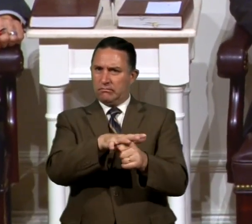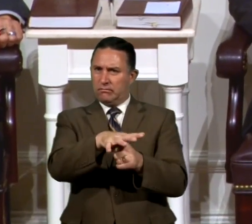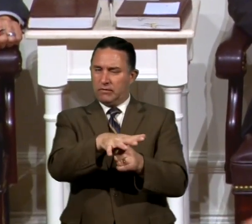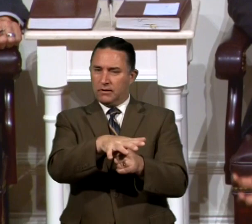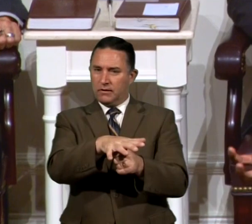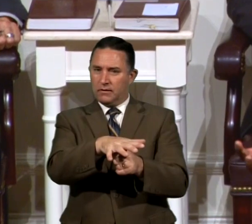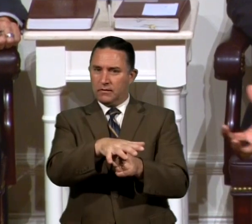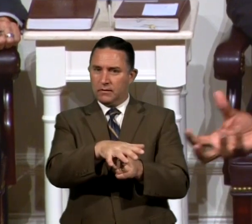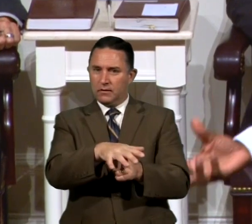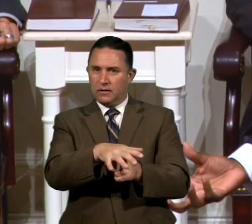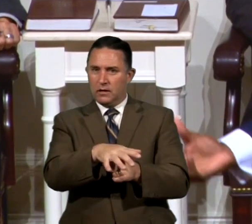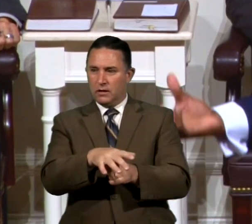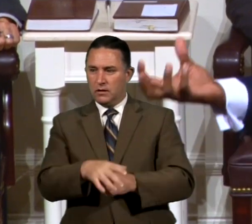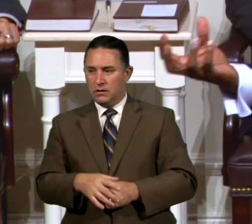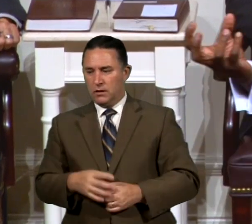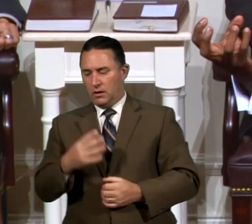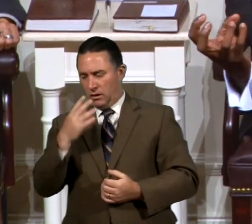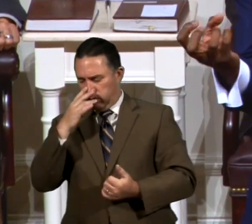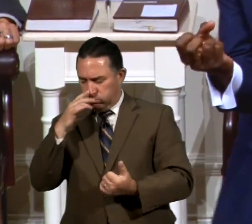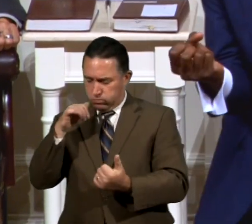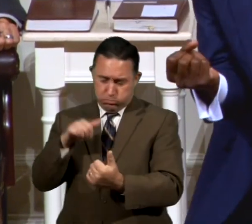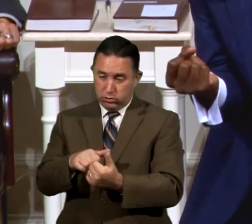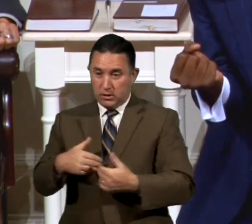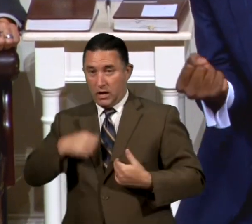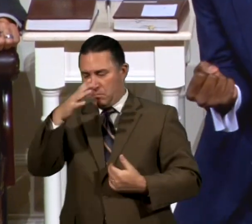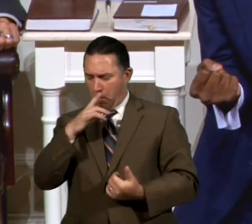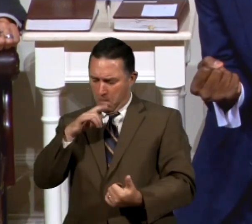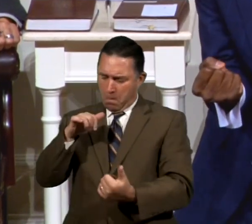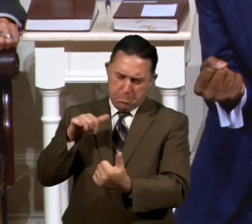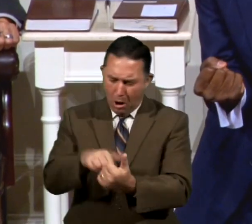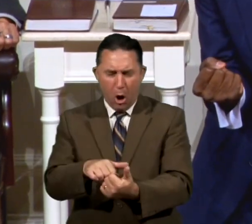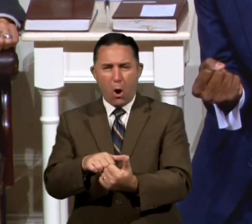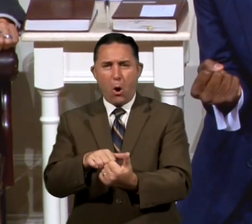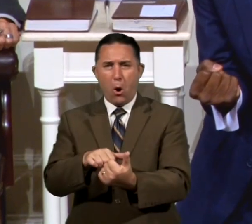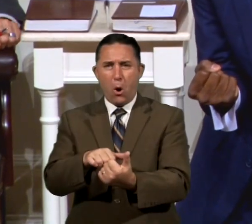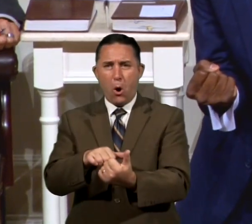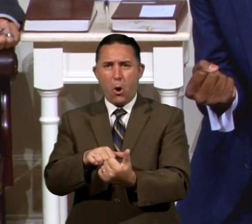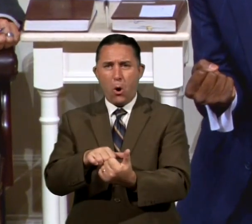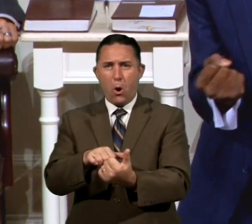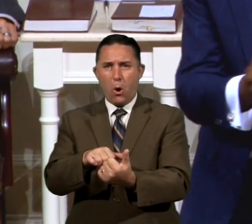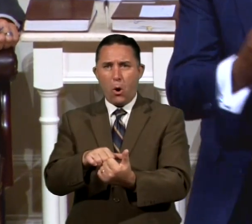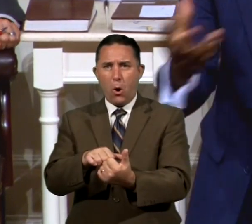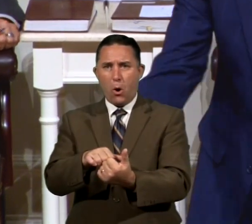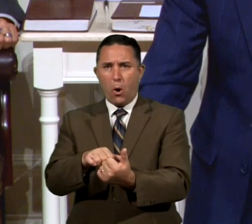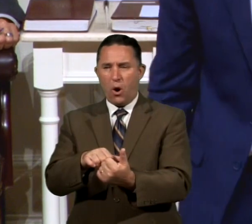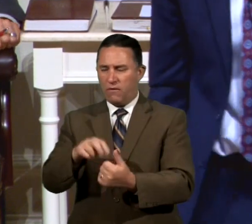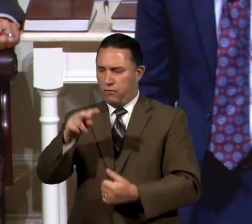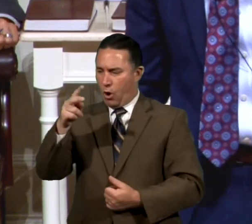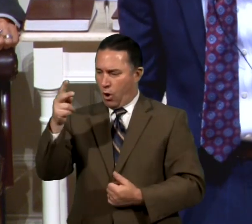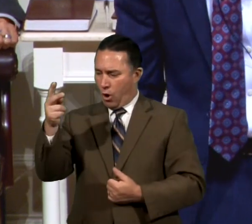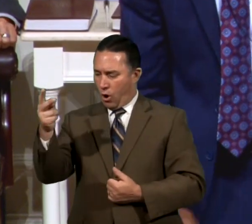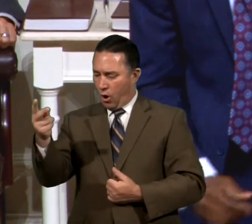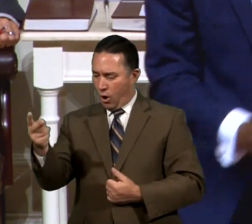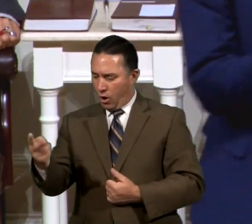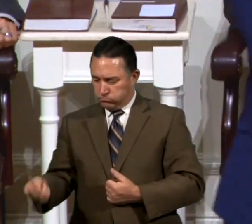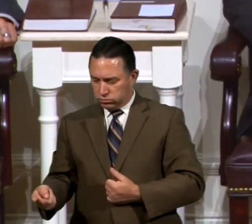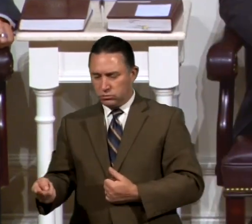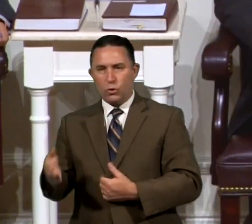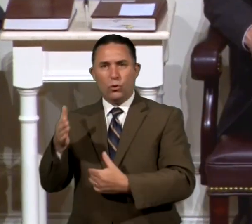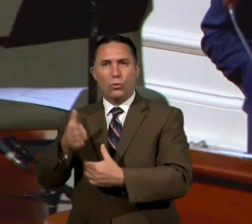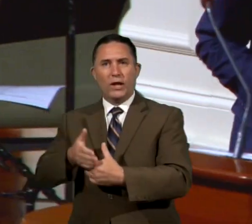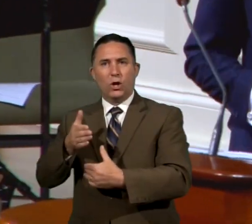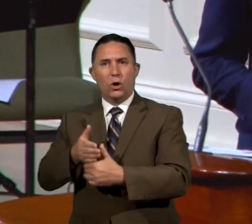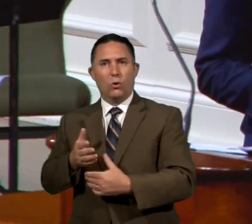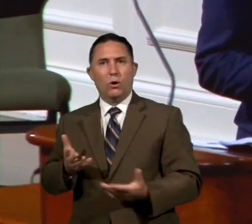And he puts a damper on the room by causing this young man to go to sleep. And then the young man falls out of the window.